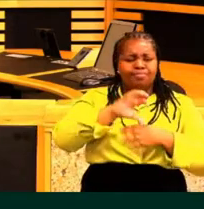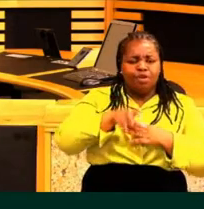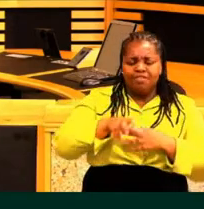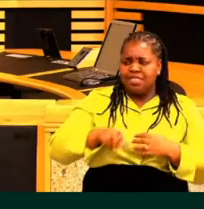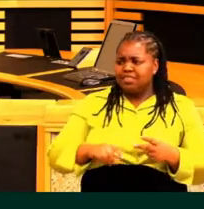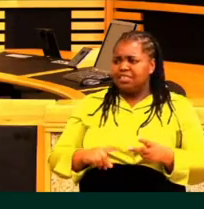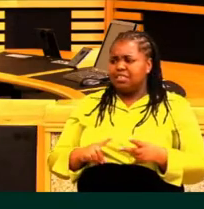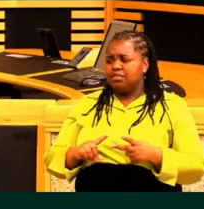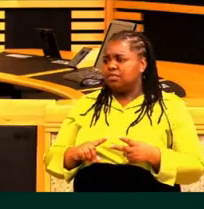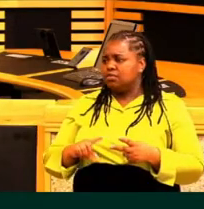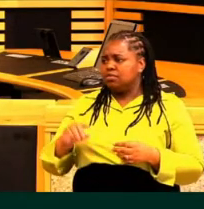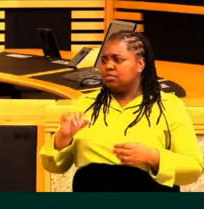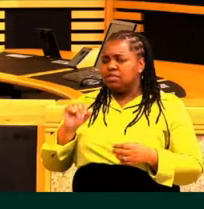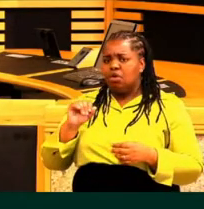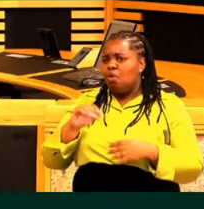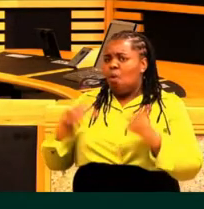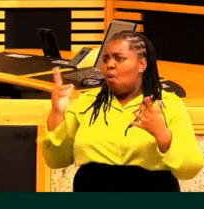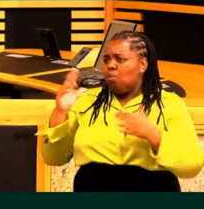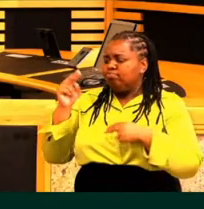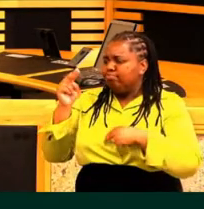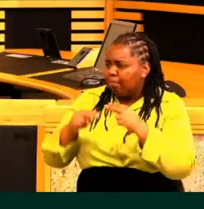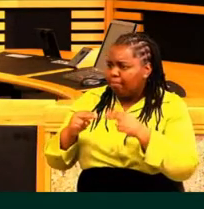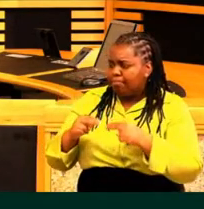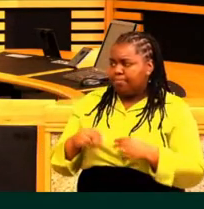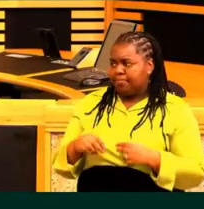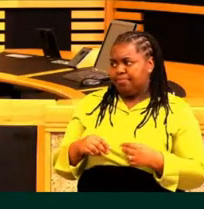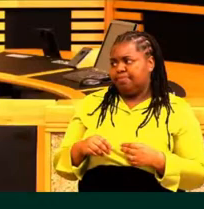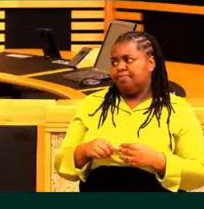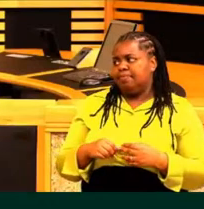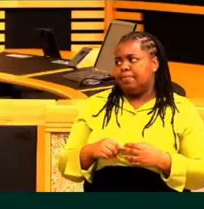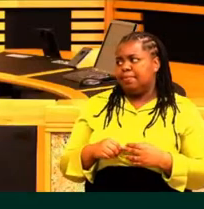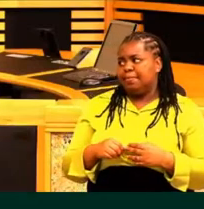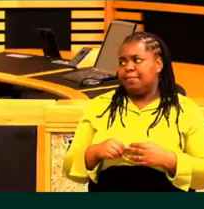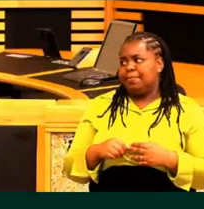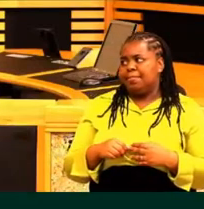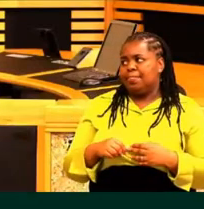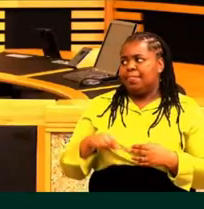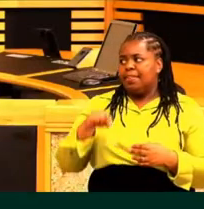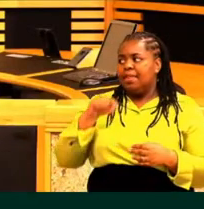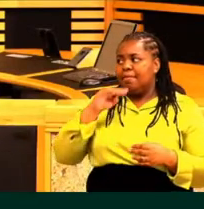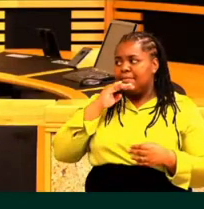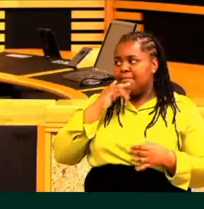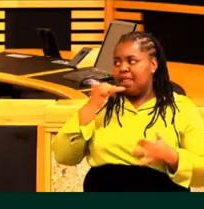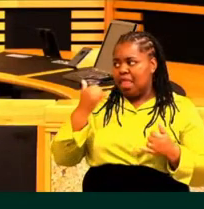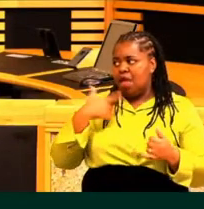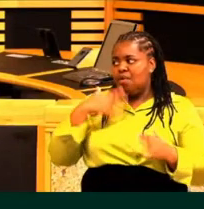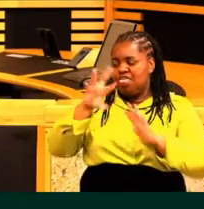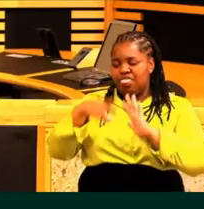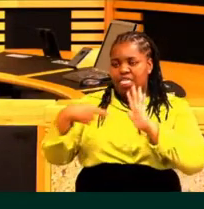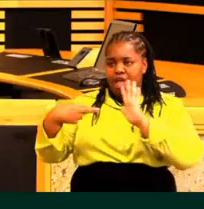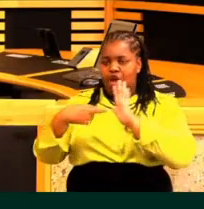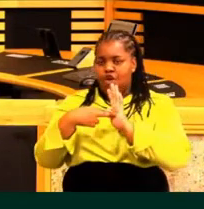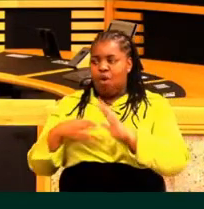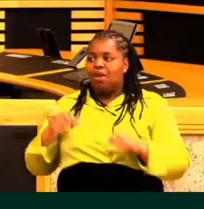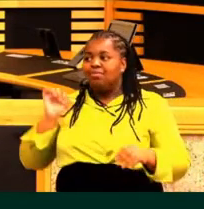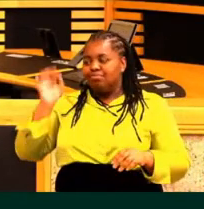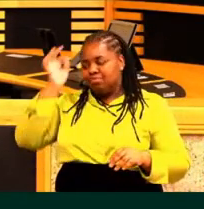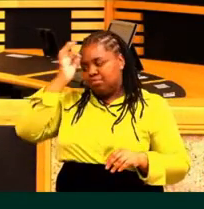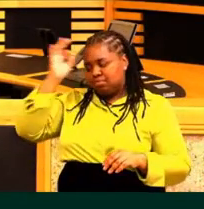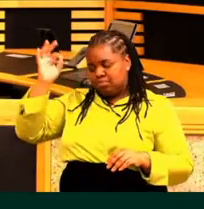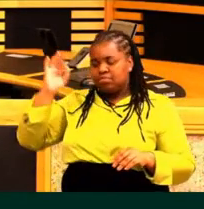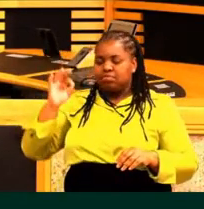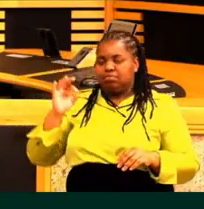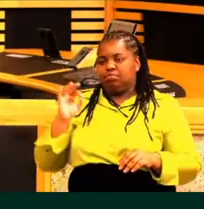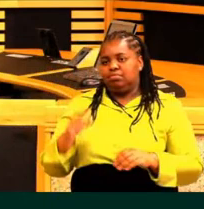is tempered with and this brings me to the role of the state at a broader level